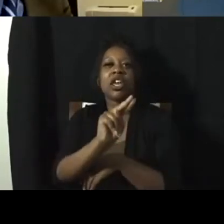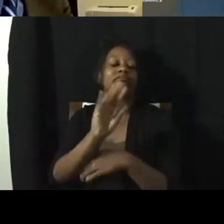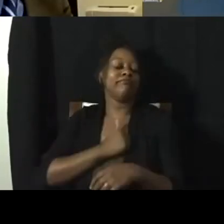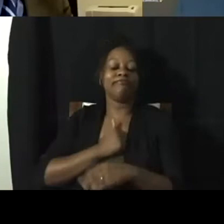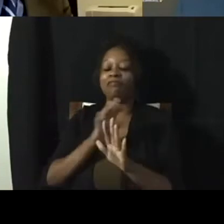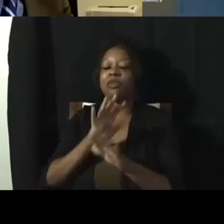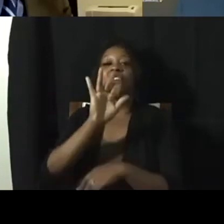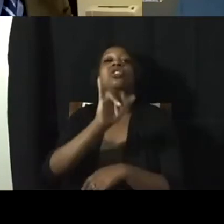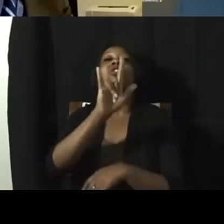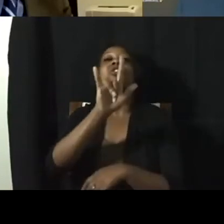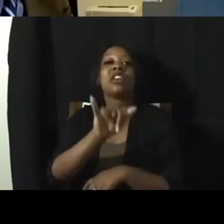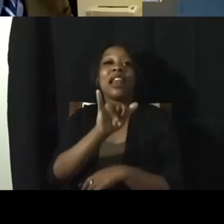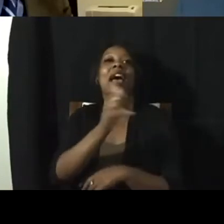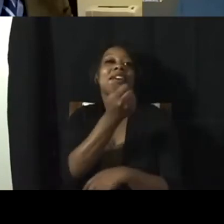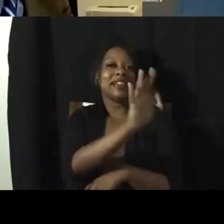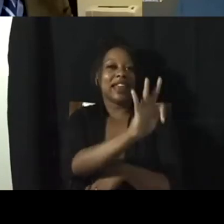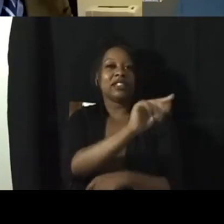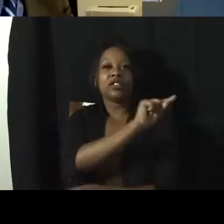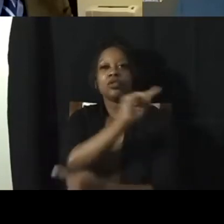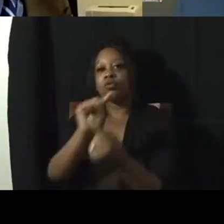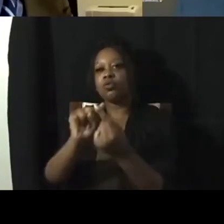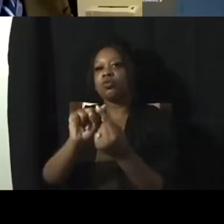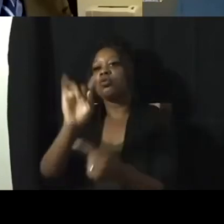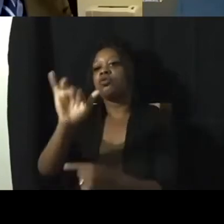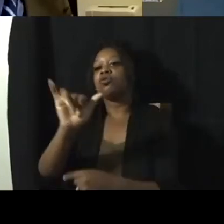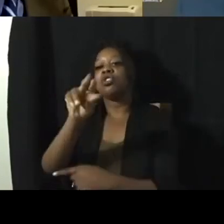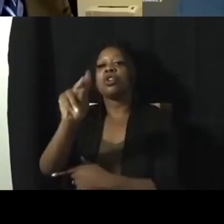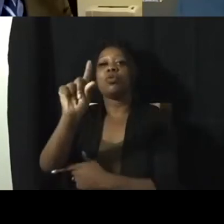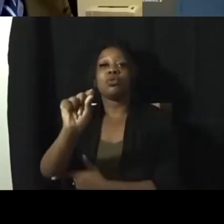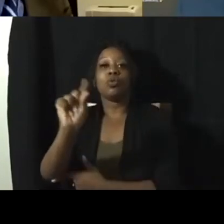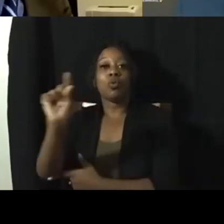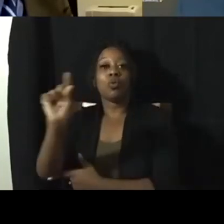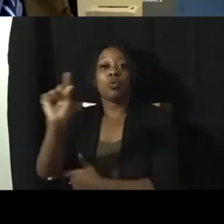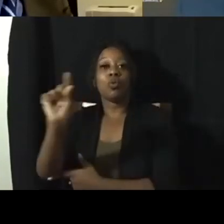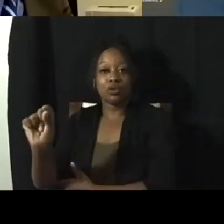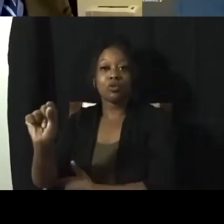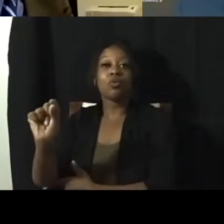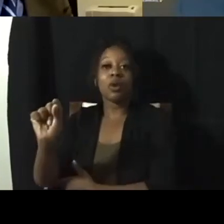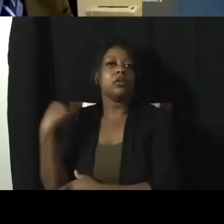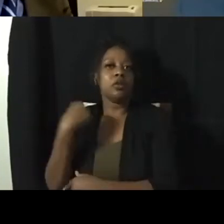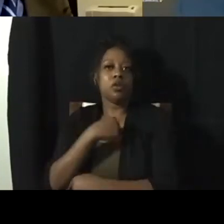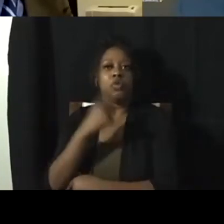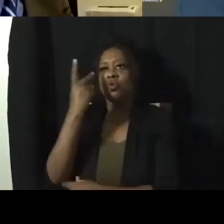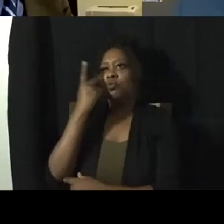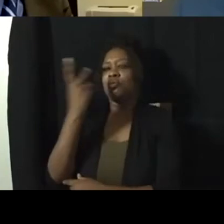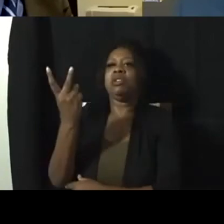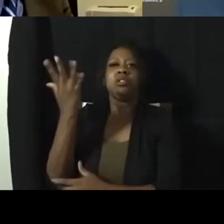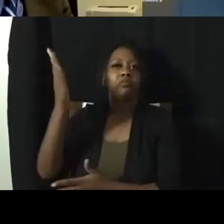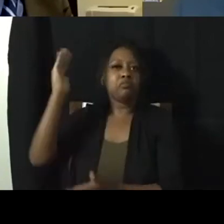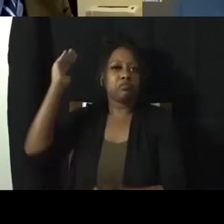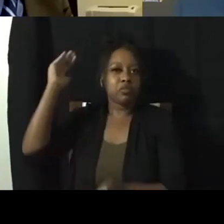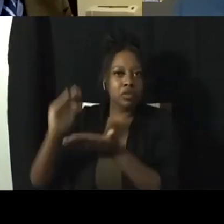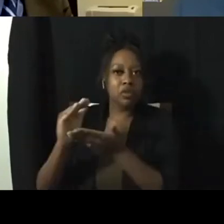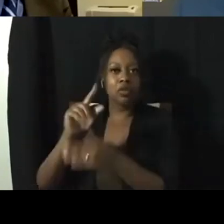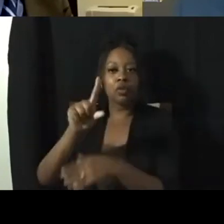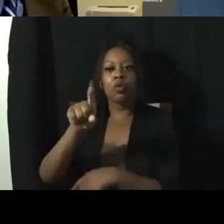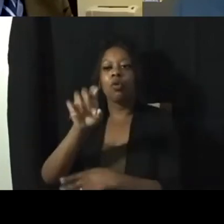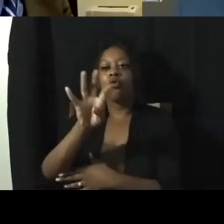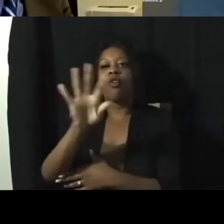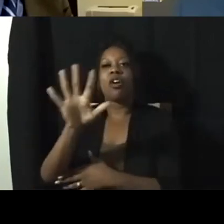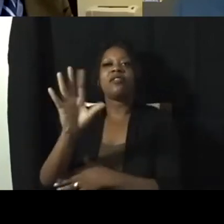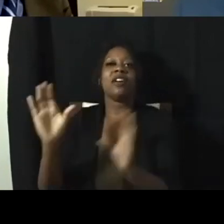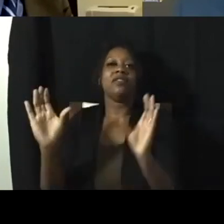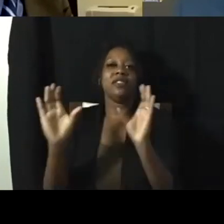January 20th, or January 2020, we saw an overall decrease of 145 certificate